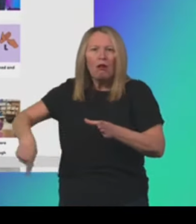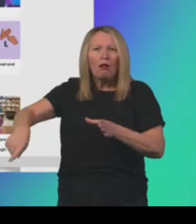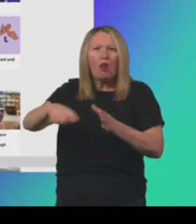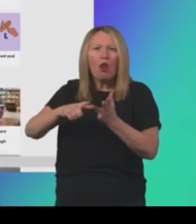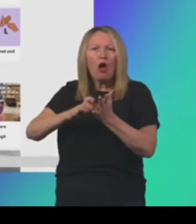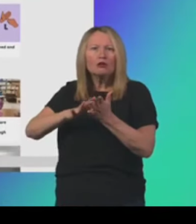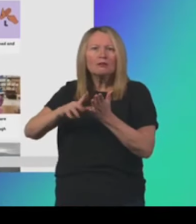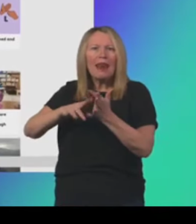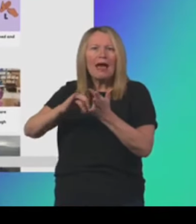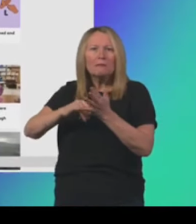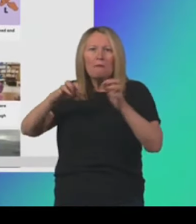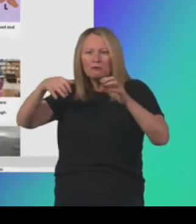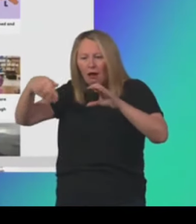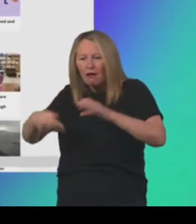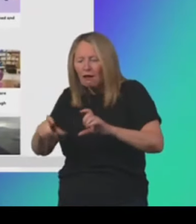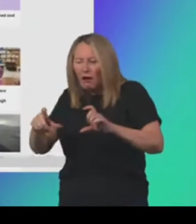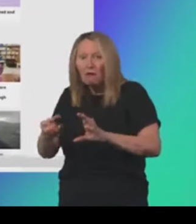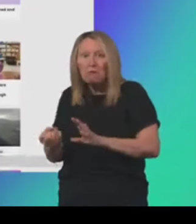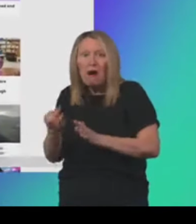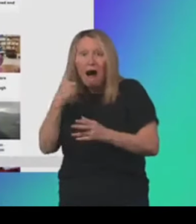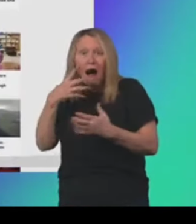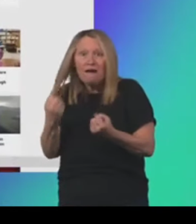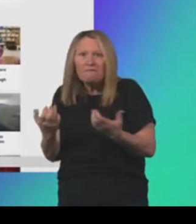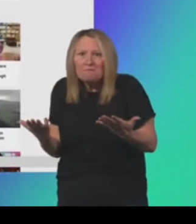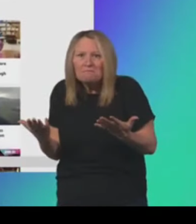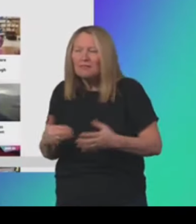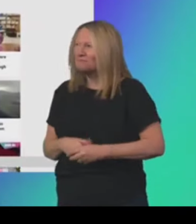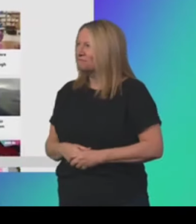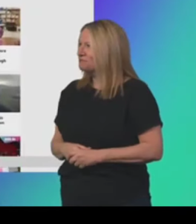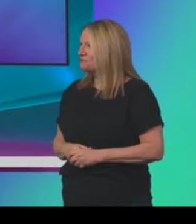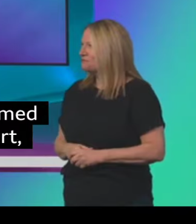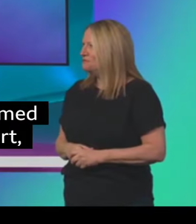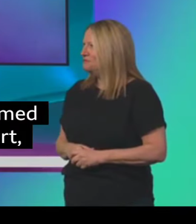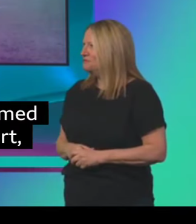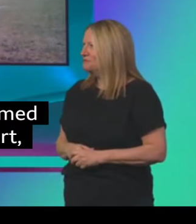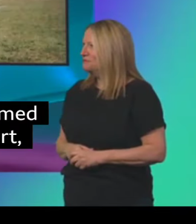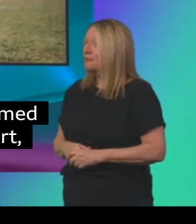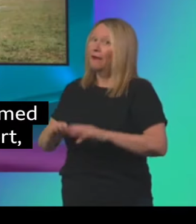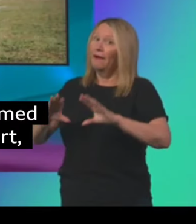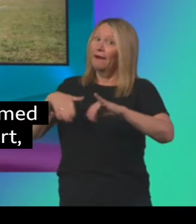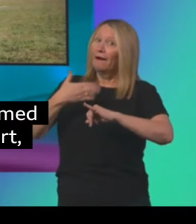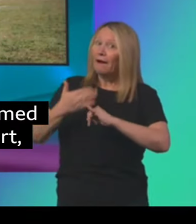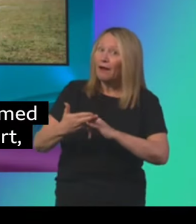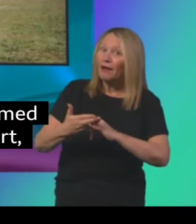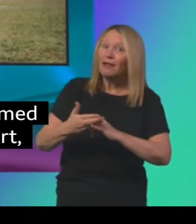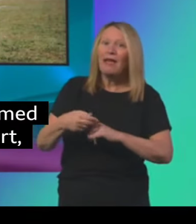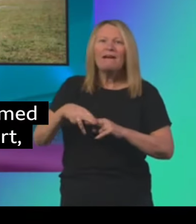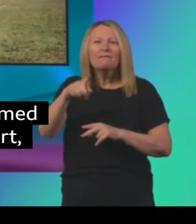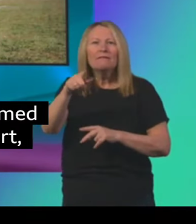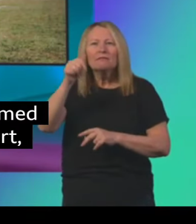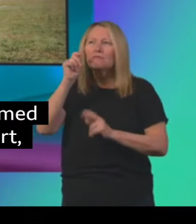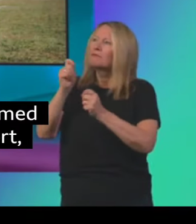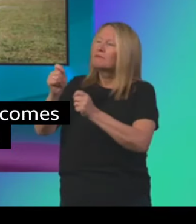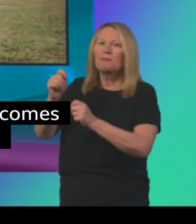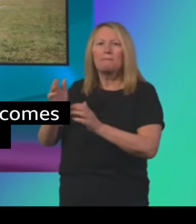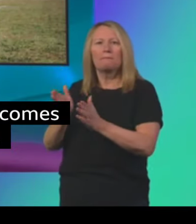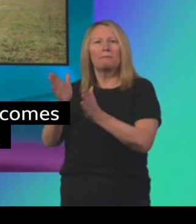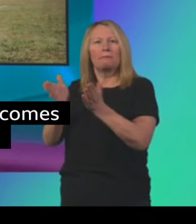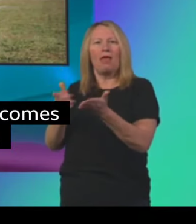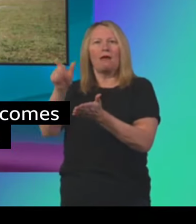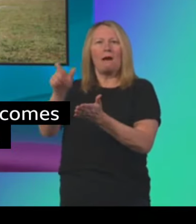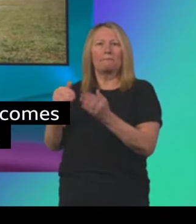managed to capture a snap of the Loch Ness Monster. And finally, if you've ever been named player of the match in